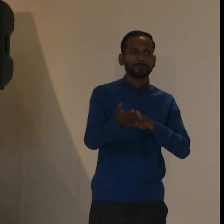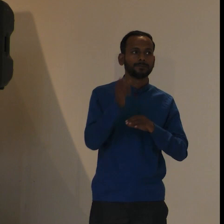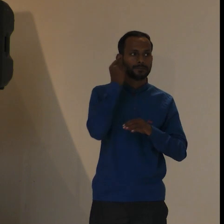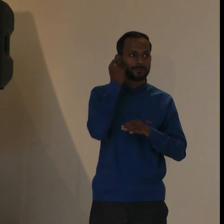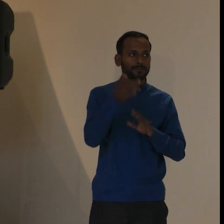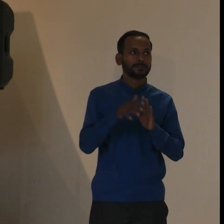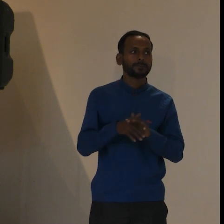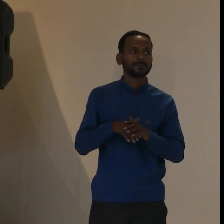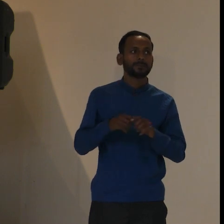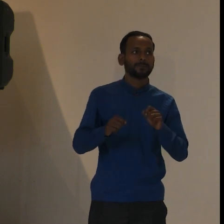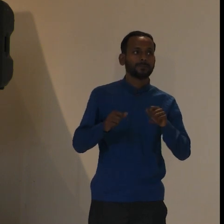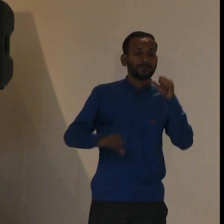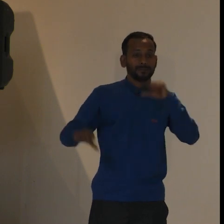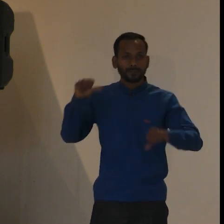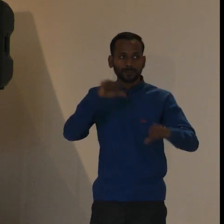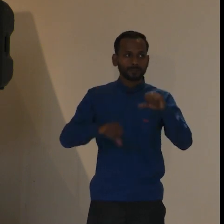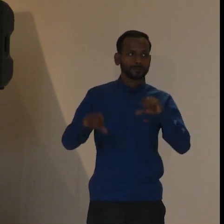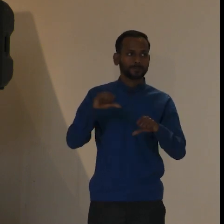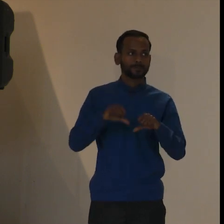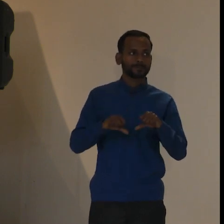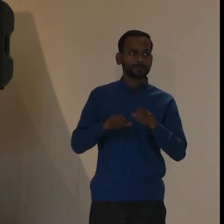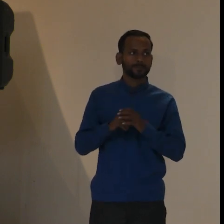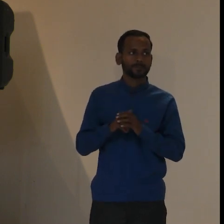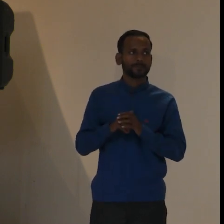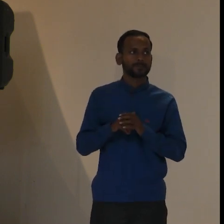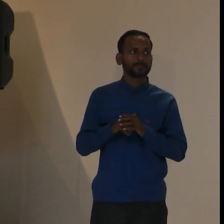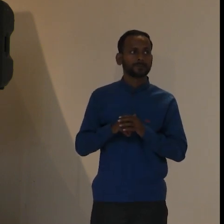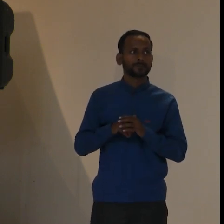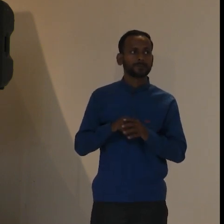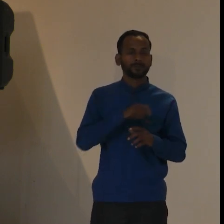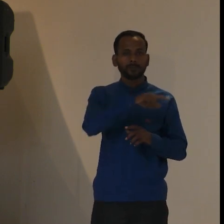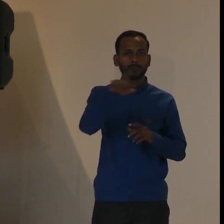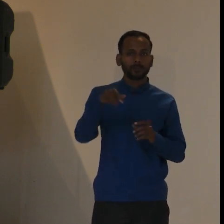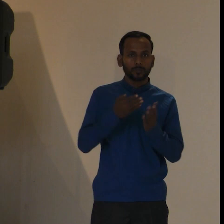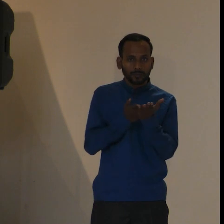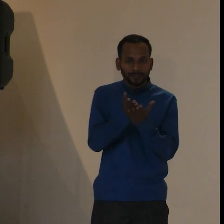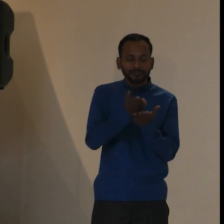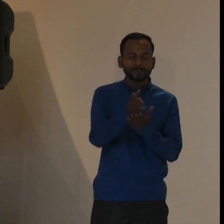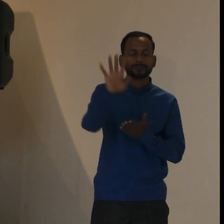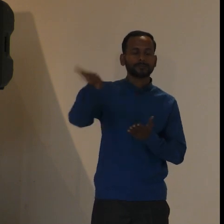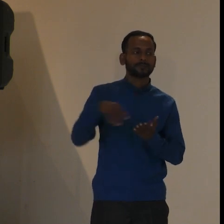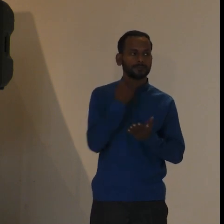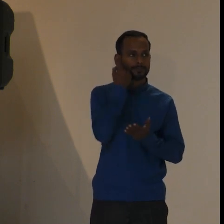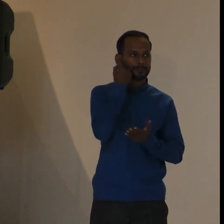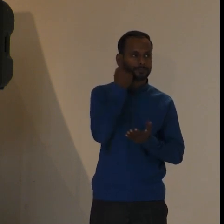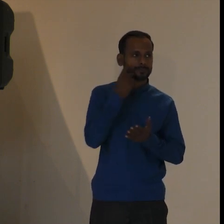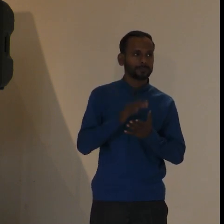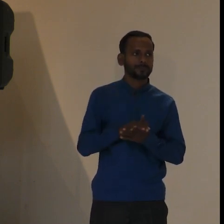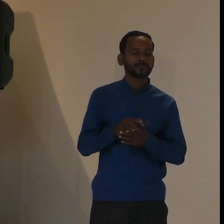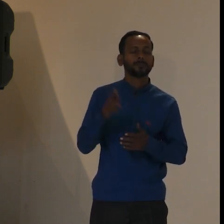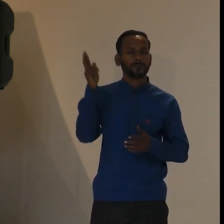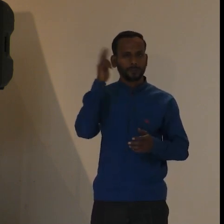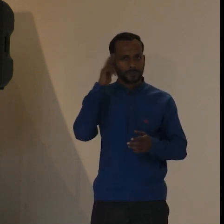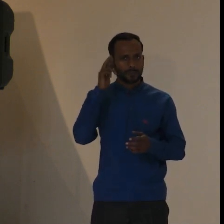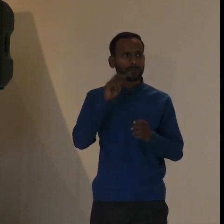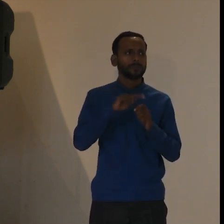science communicators need to do is paramount, and that's something we are trying to get through this. So hopefully we'll try and do